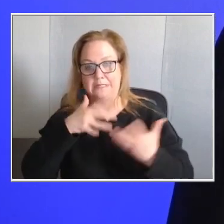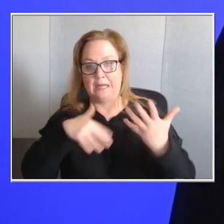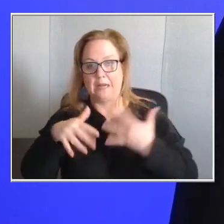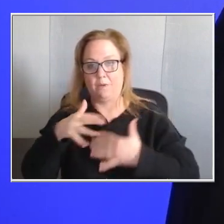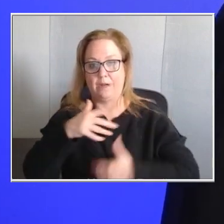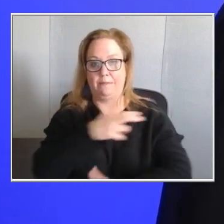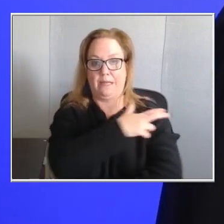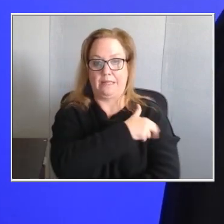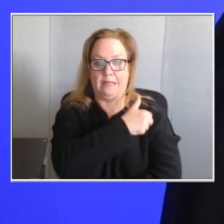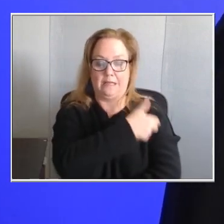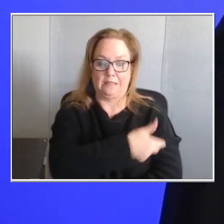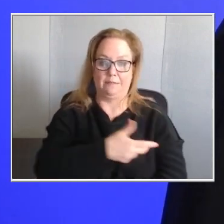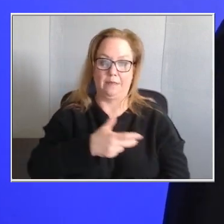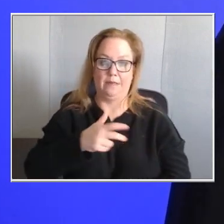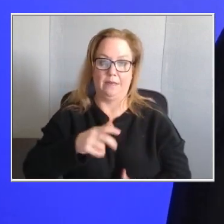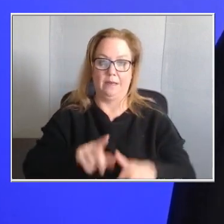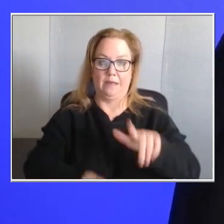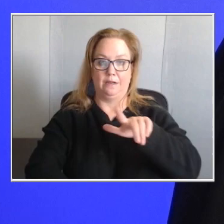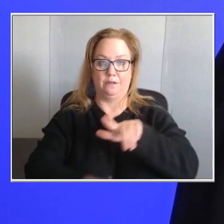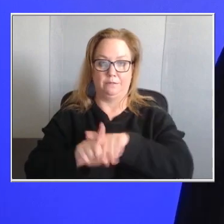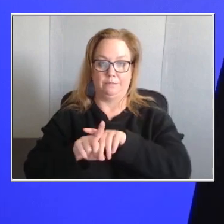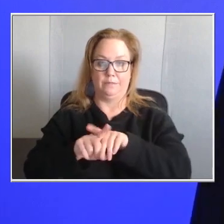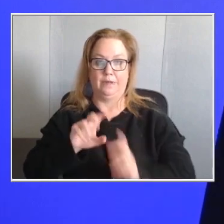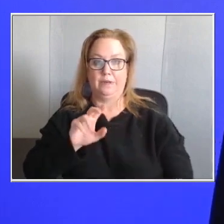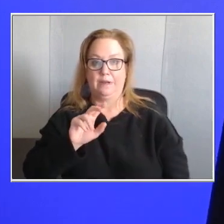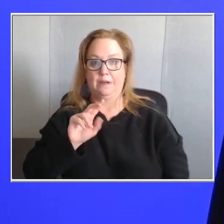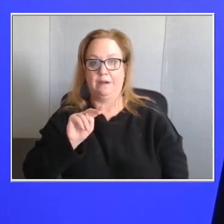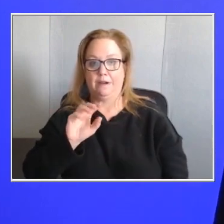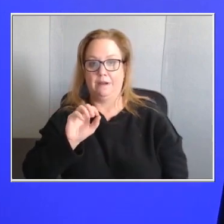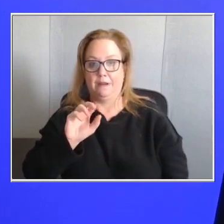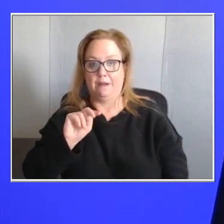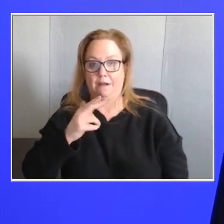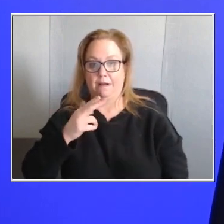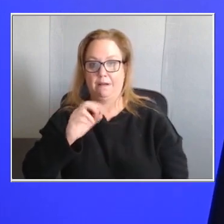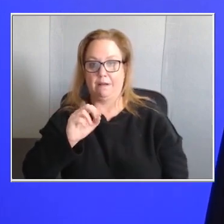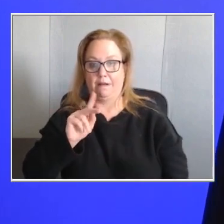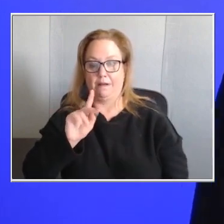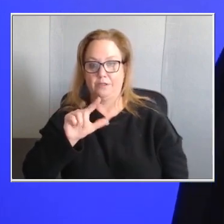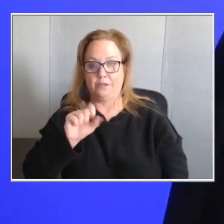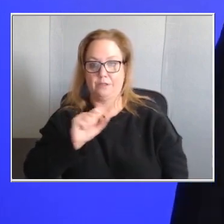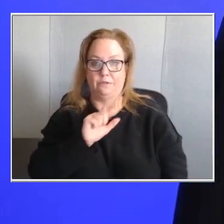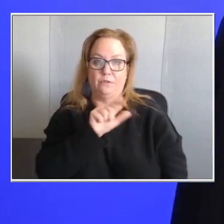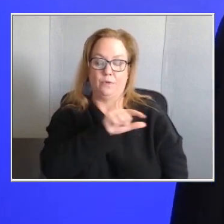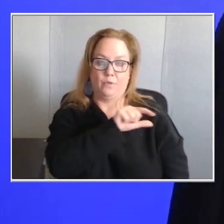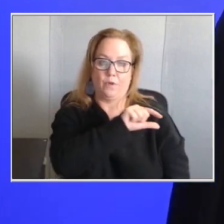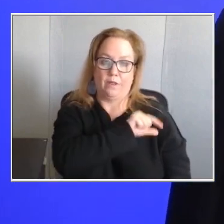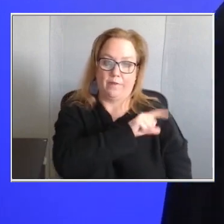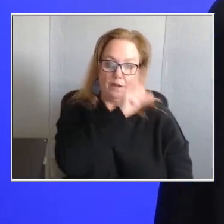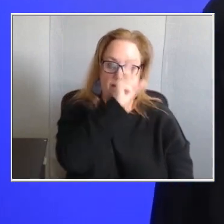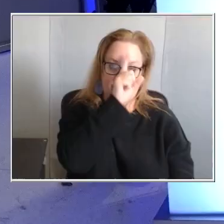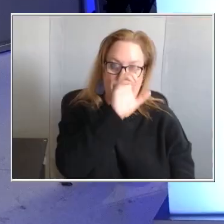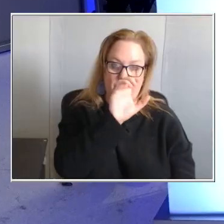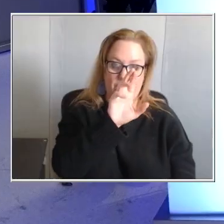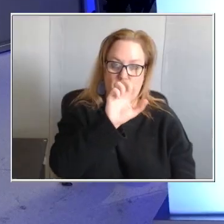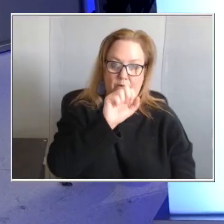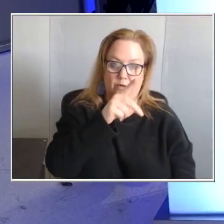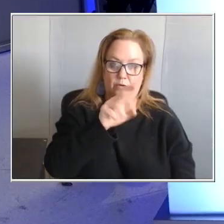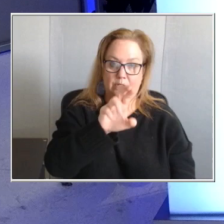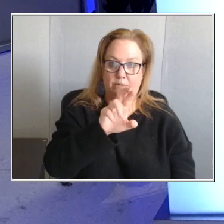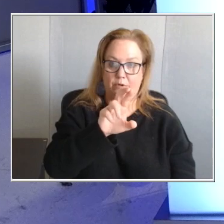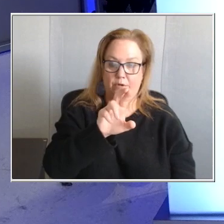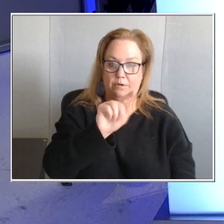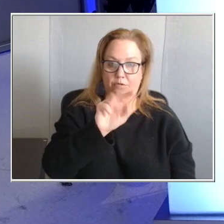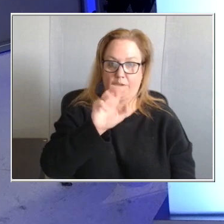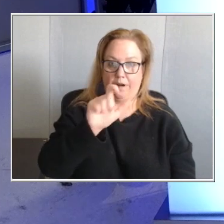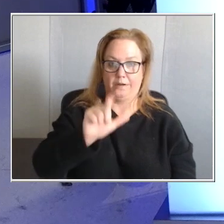hospital. It blew back up into the non-Hodgkin's, which made me qualify for the CRISPR trial. What do you make of that, Dr.